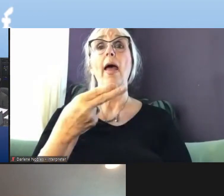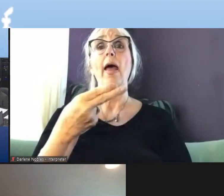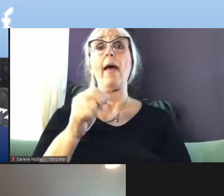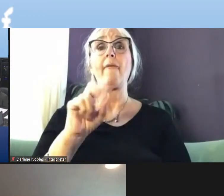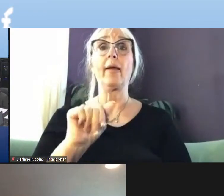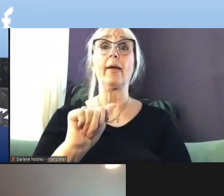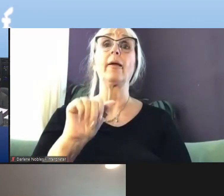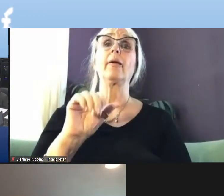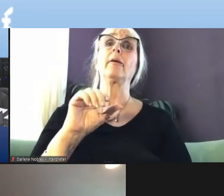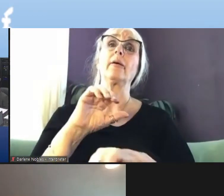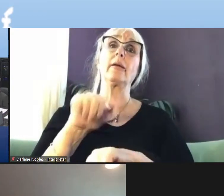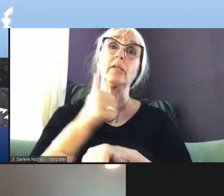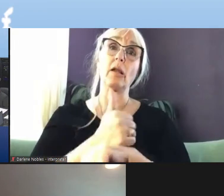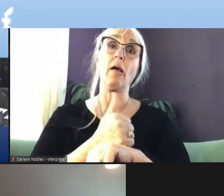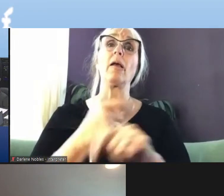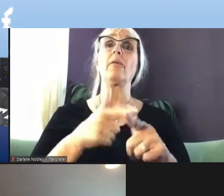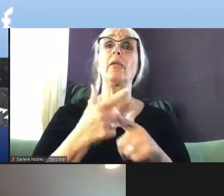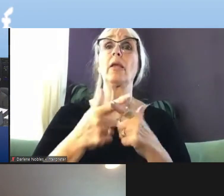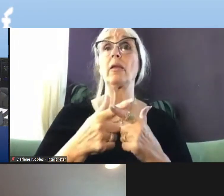units